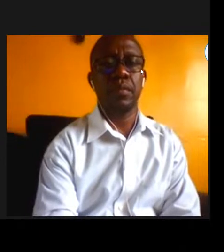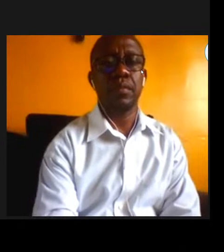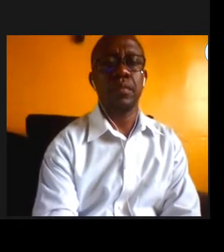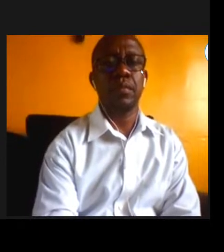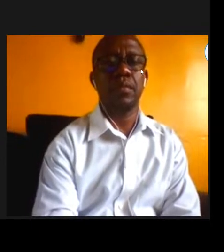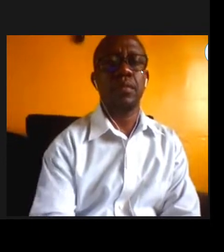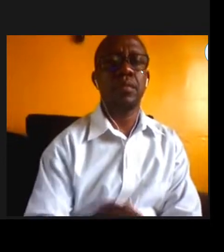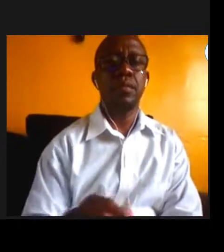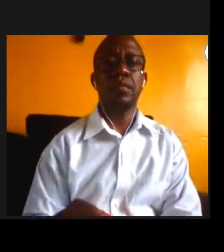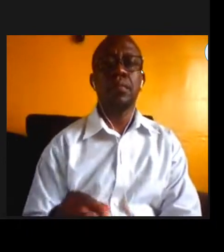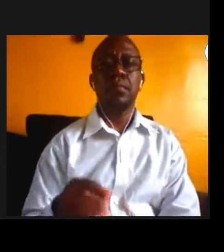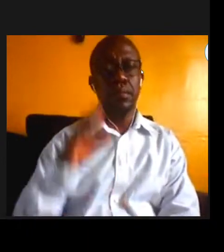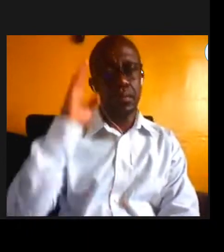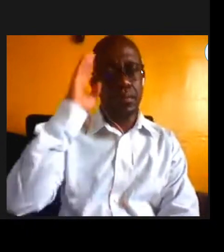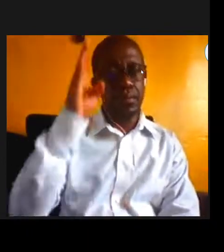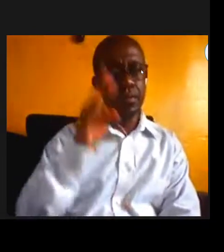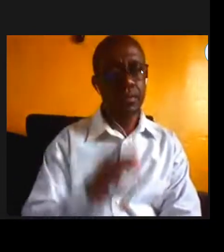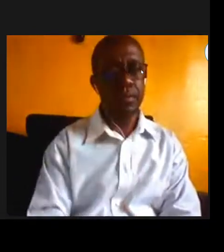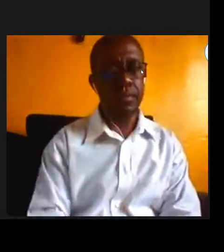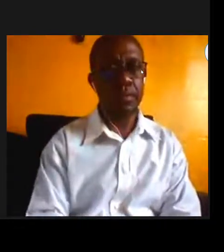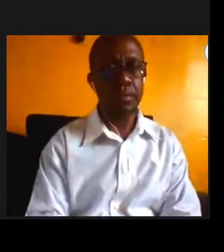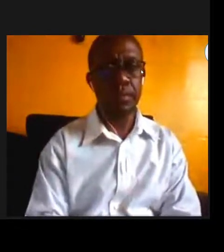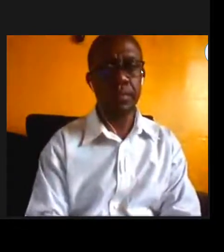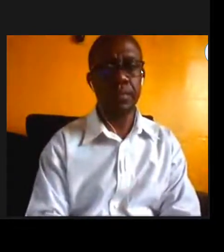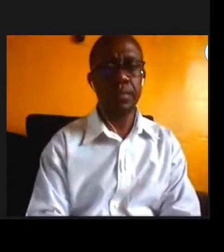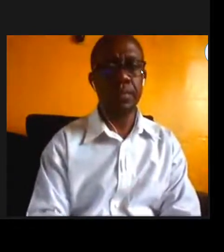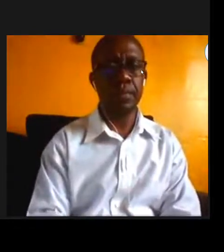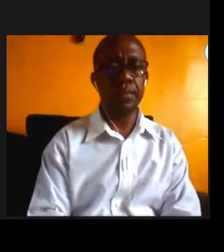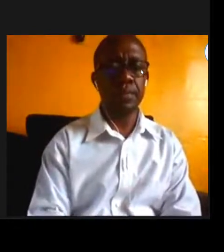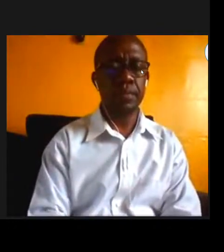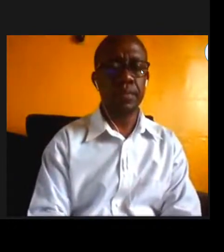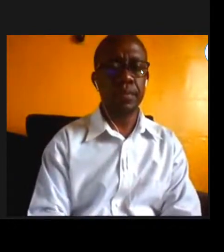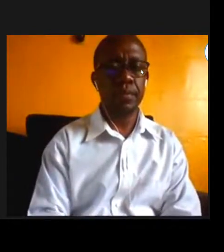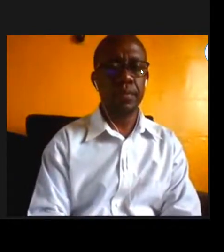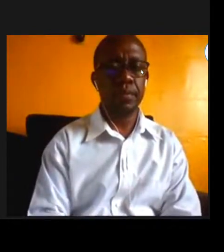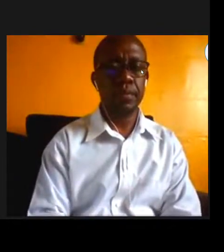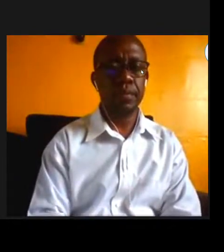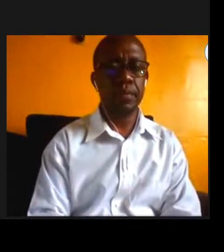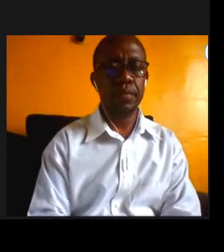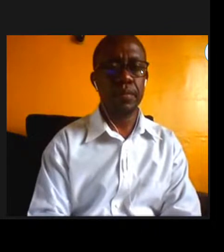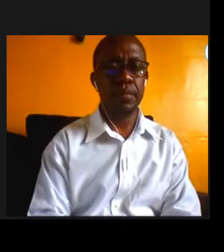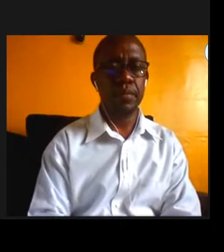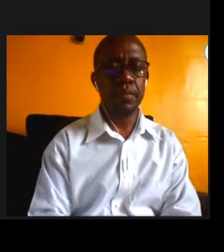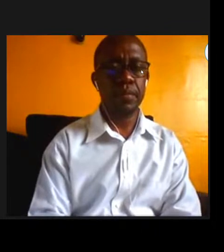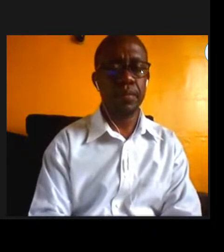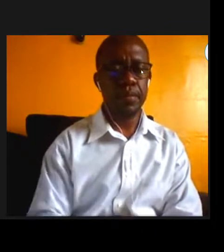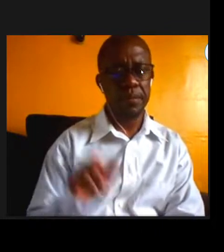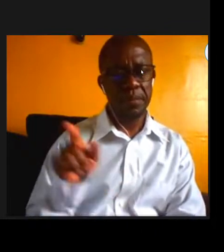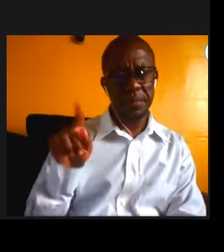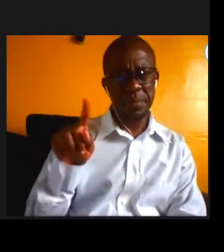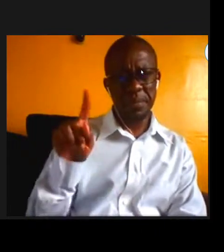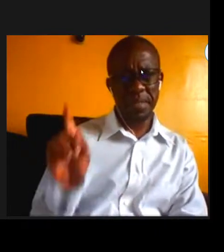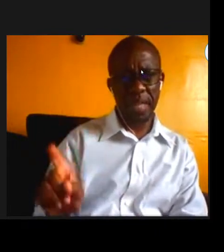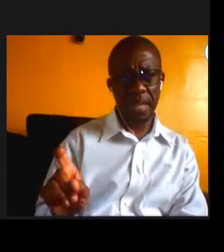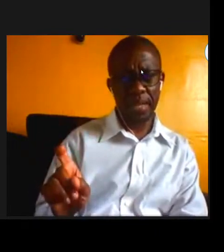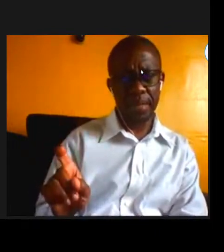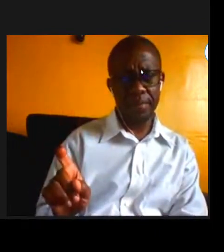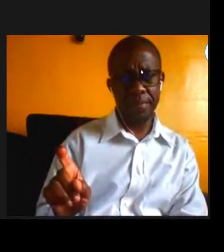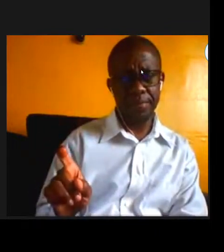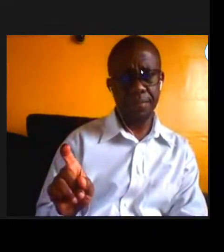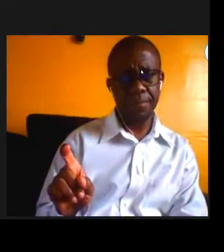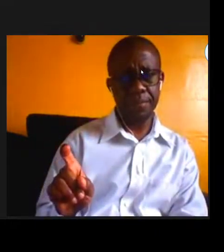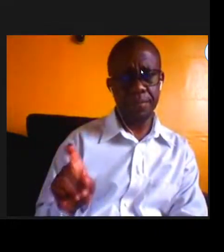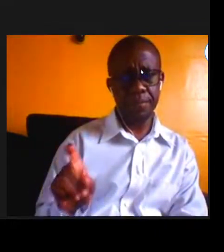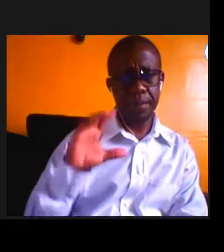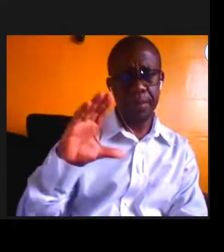Hello? I'm not sure if is Edson referring to the